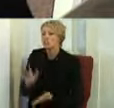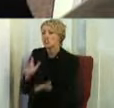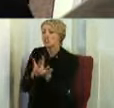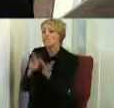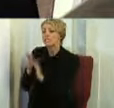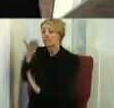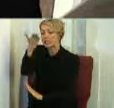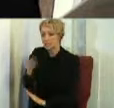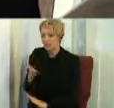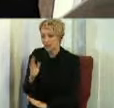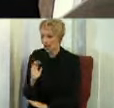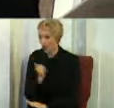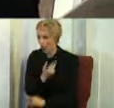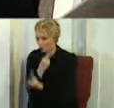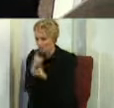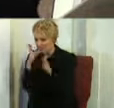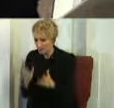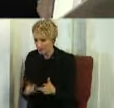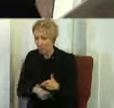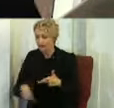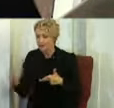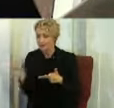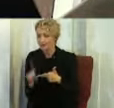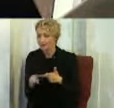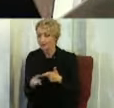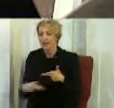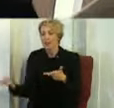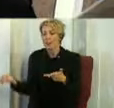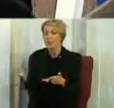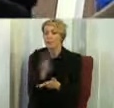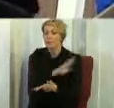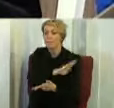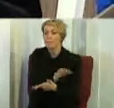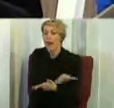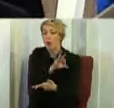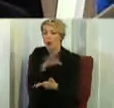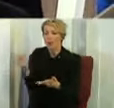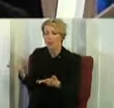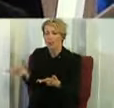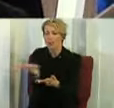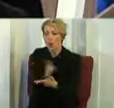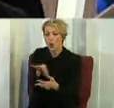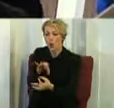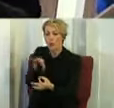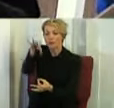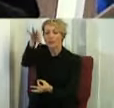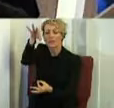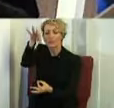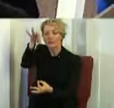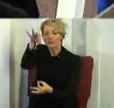Jesus, who is our Redeemer, and with the power of the Holy Spirit.